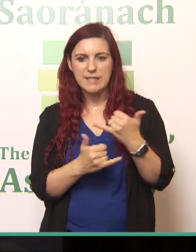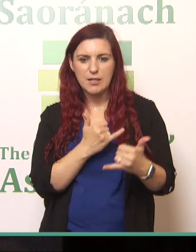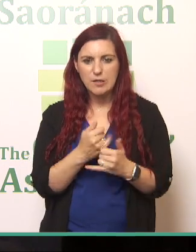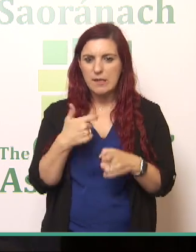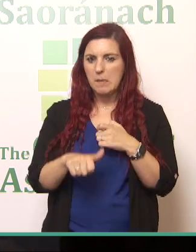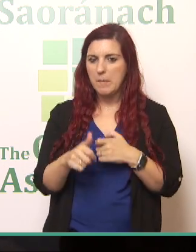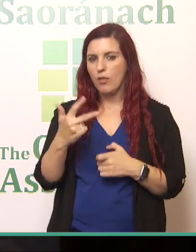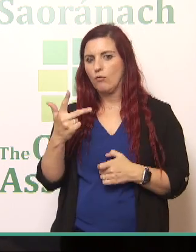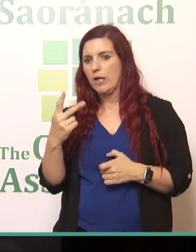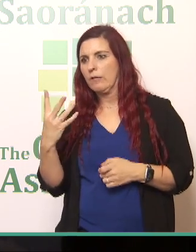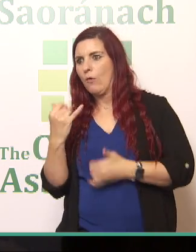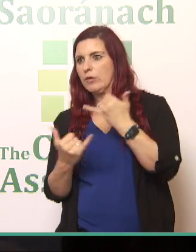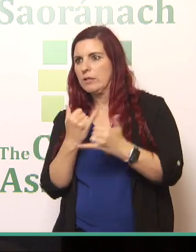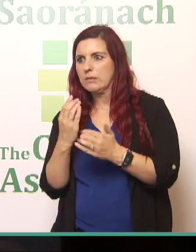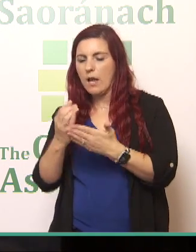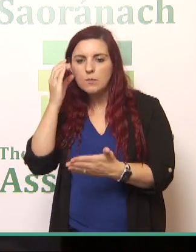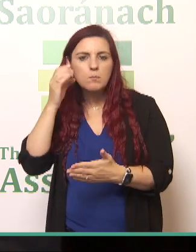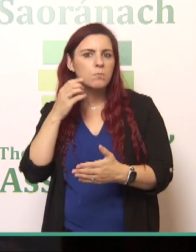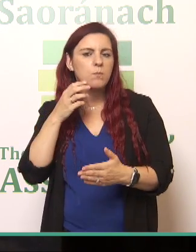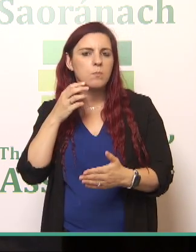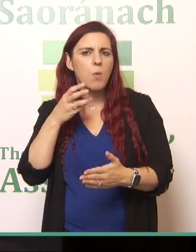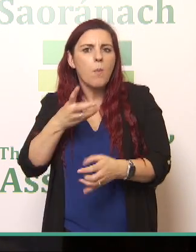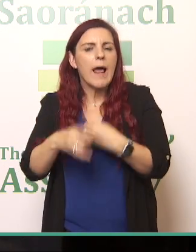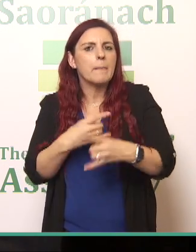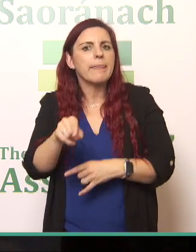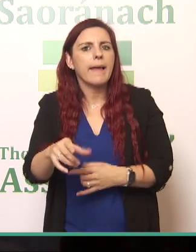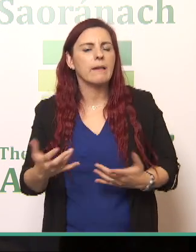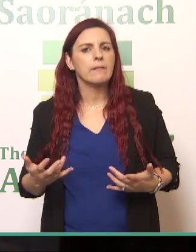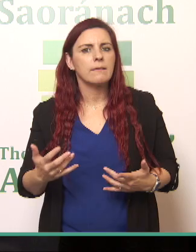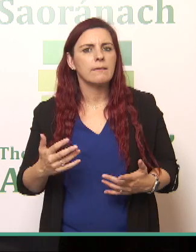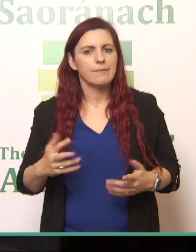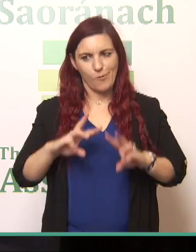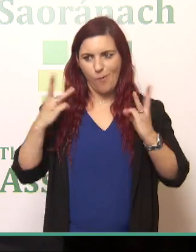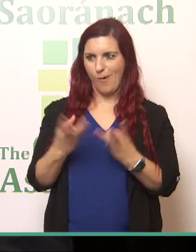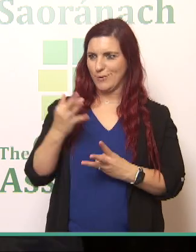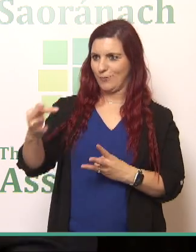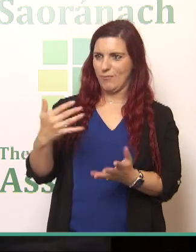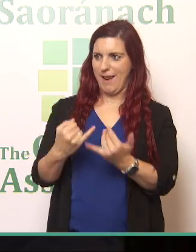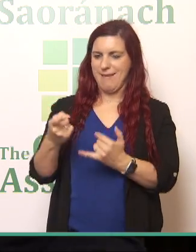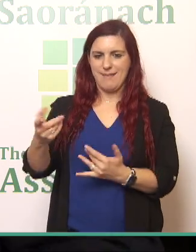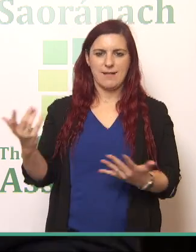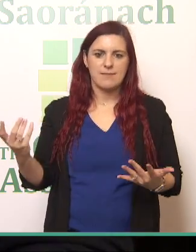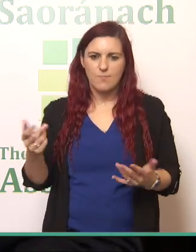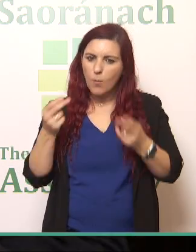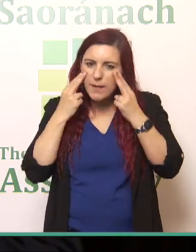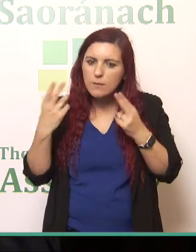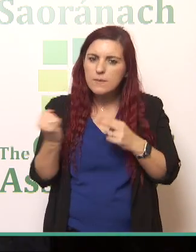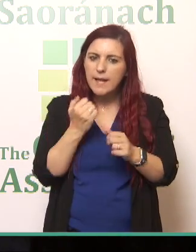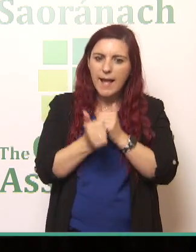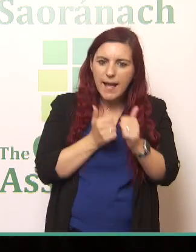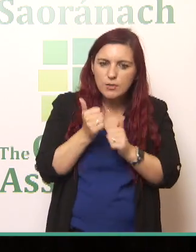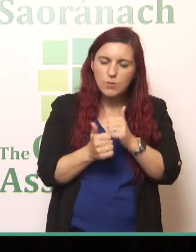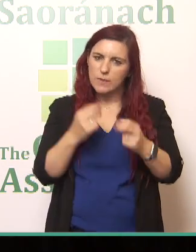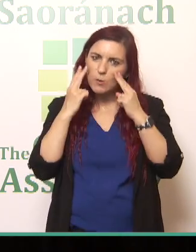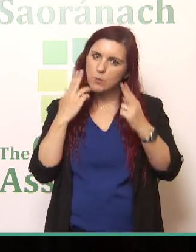college. Where's she going to be then? What's the world going to be like? And we need to take action. We need to stop different trends that are out there. And we saw the